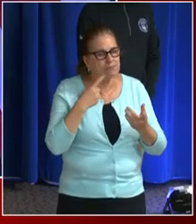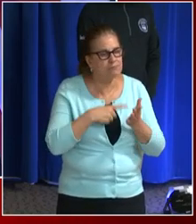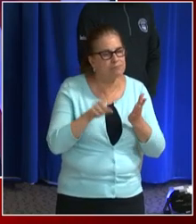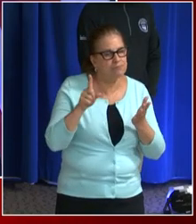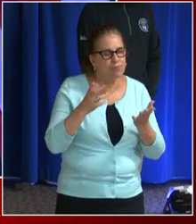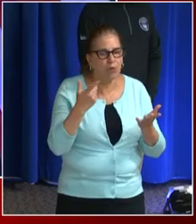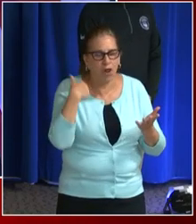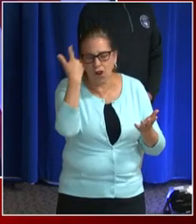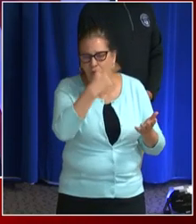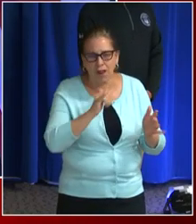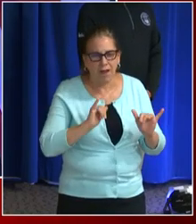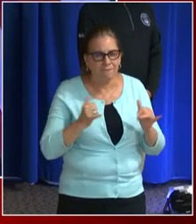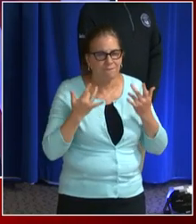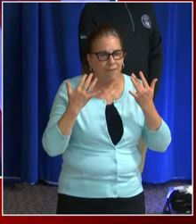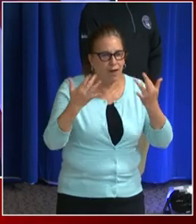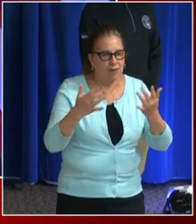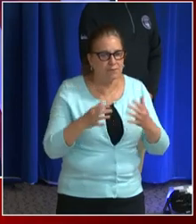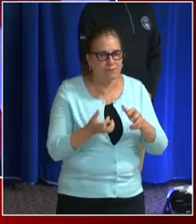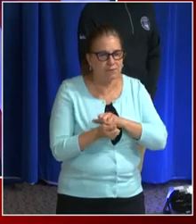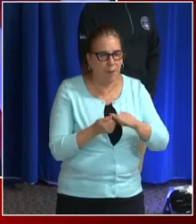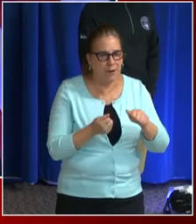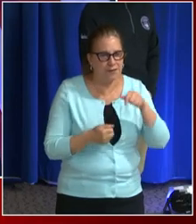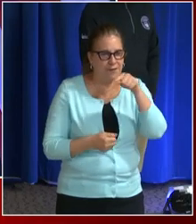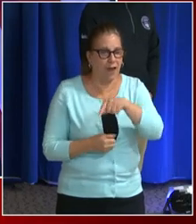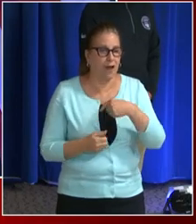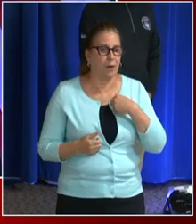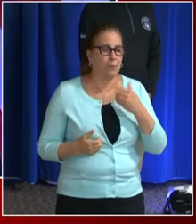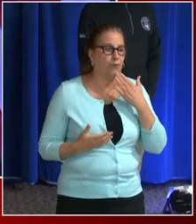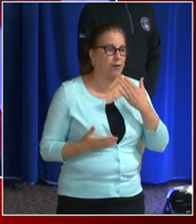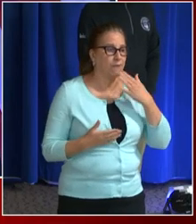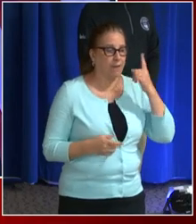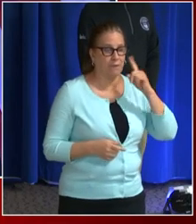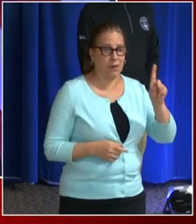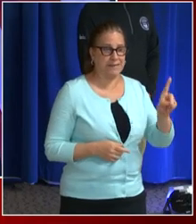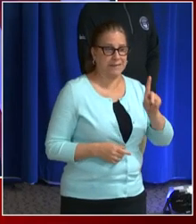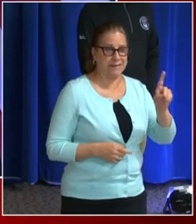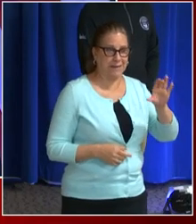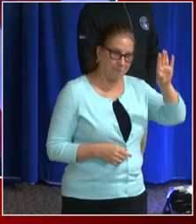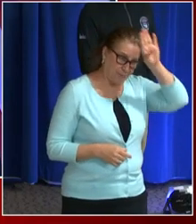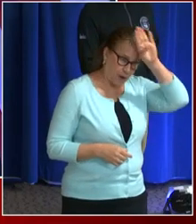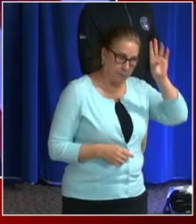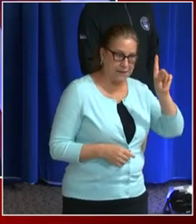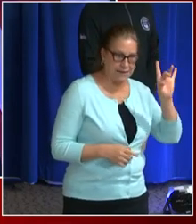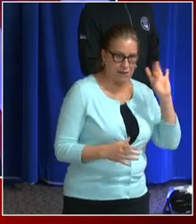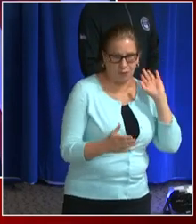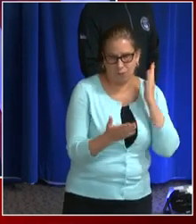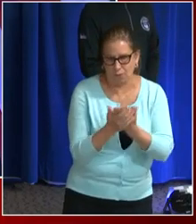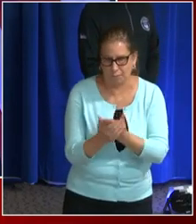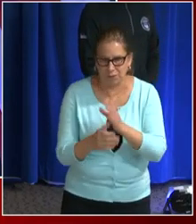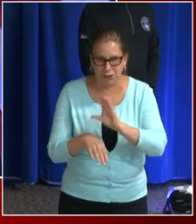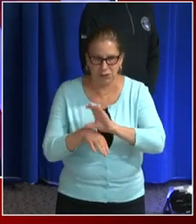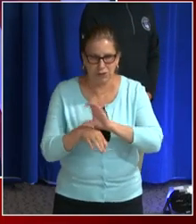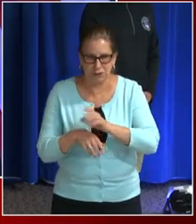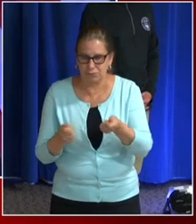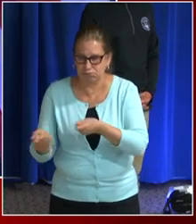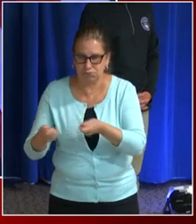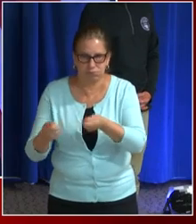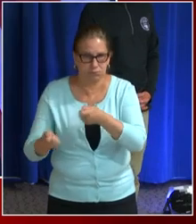are grateful that our DC Fire and EMS got to the church and was able to extinguish the